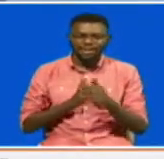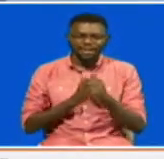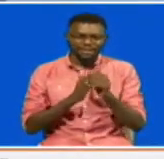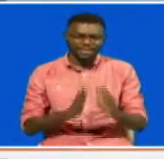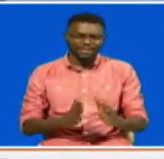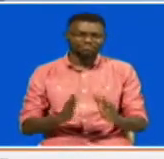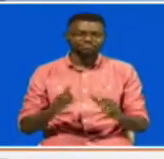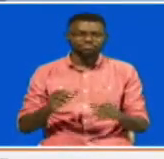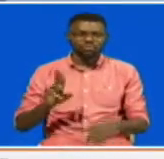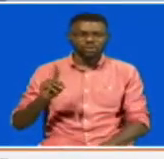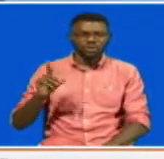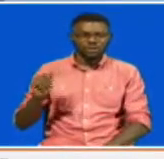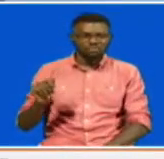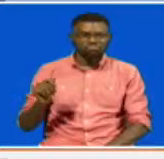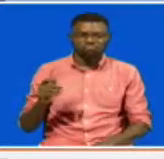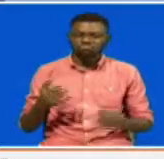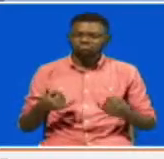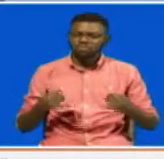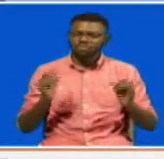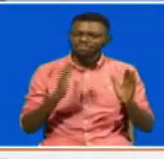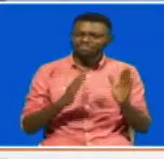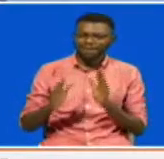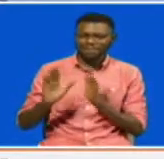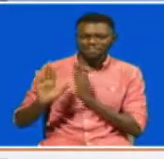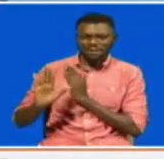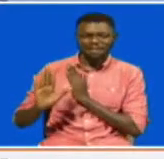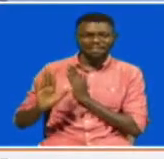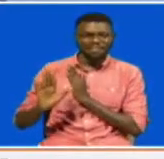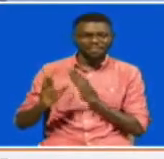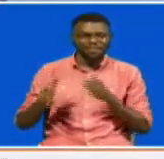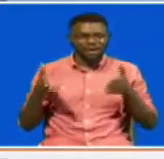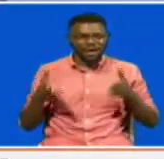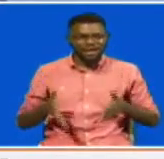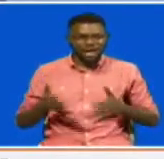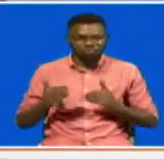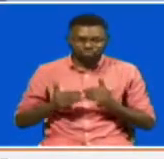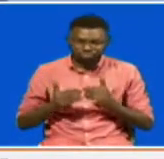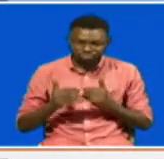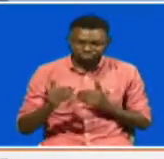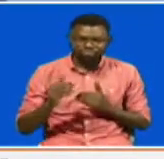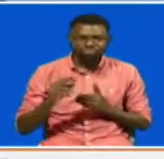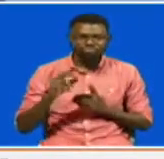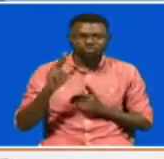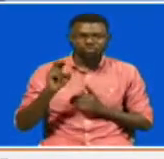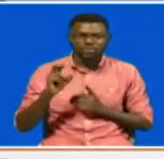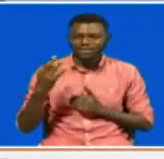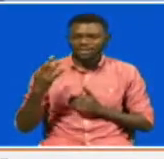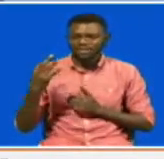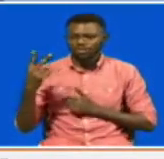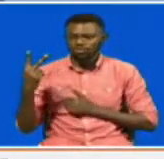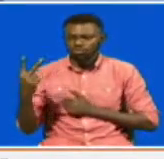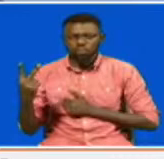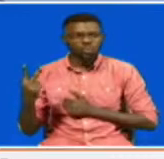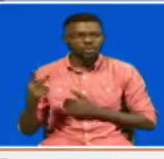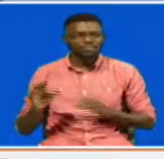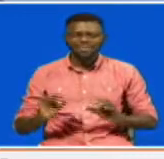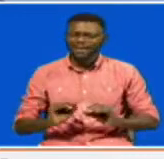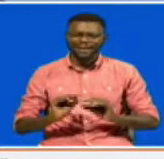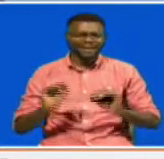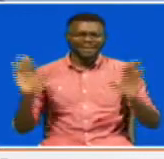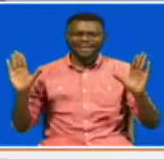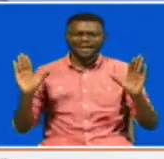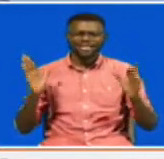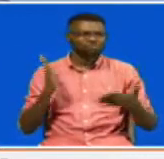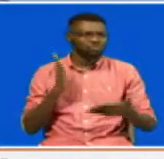UDA to implement its plan come from now to 2032, because it is clear and it is